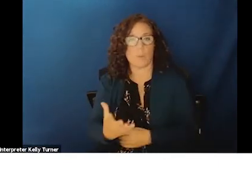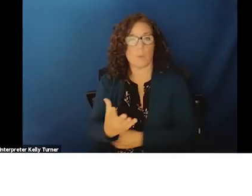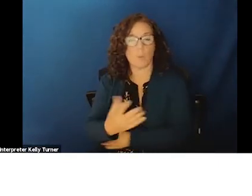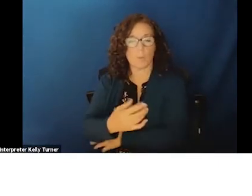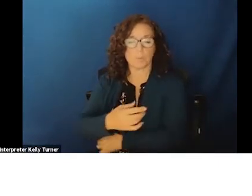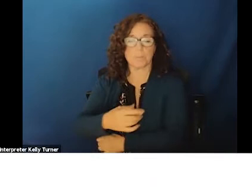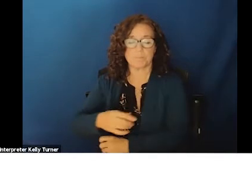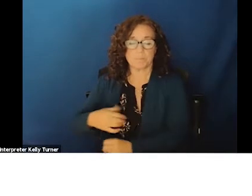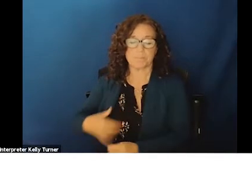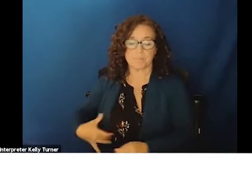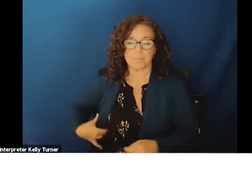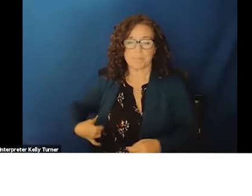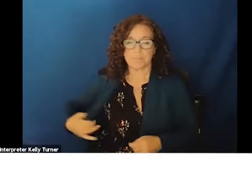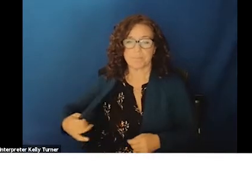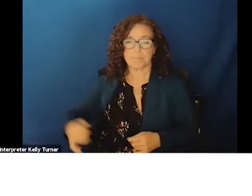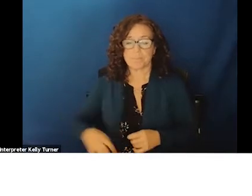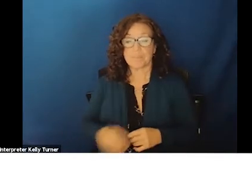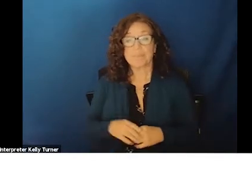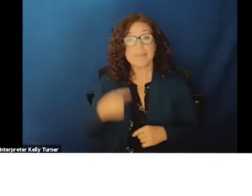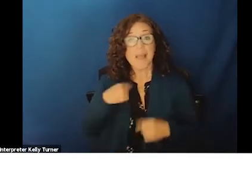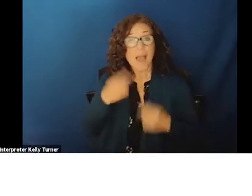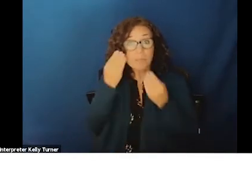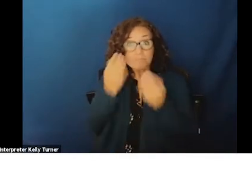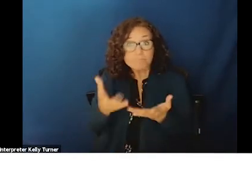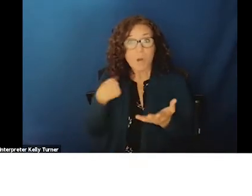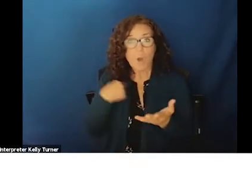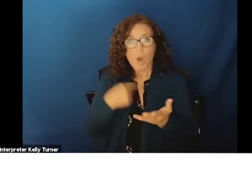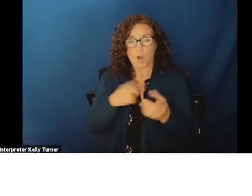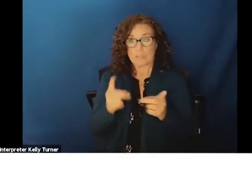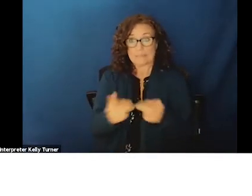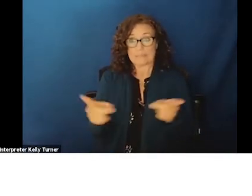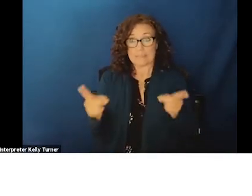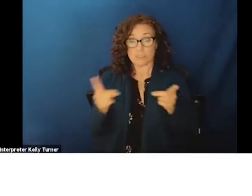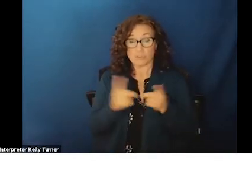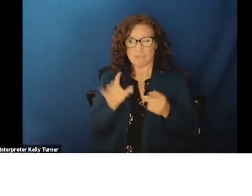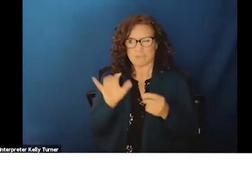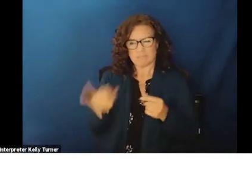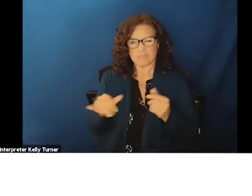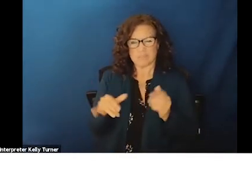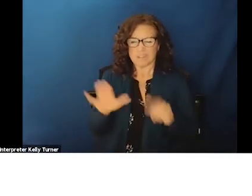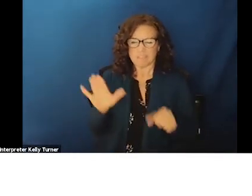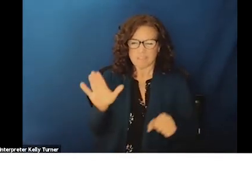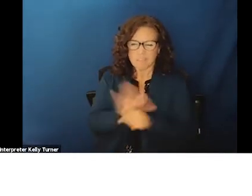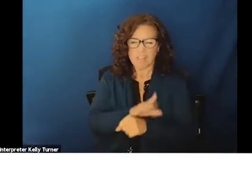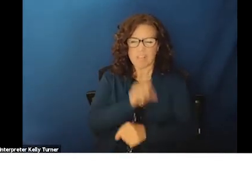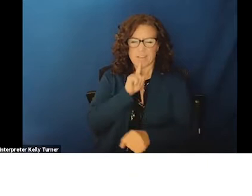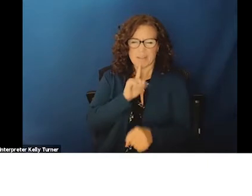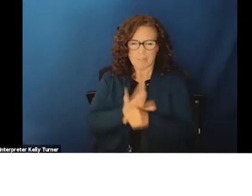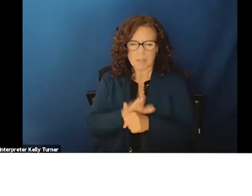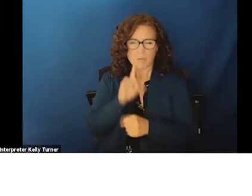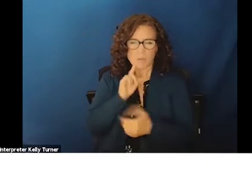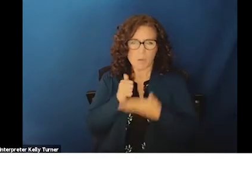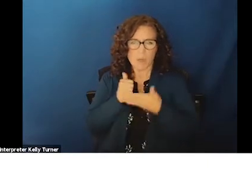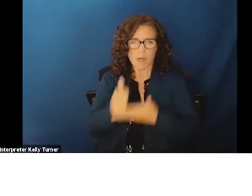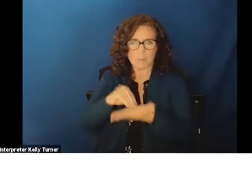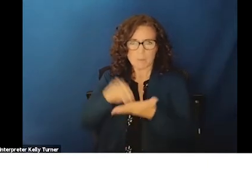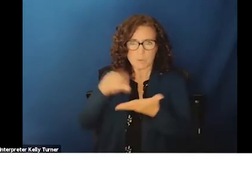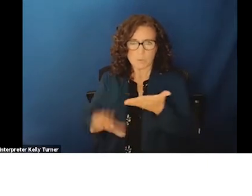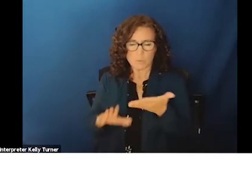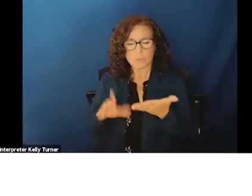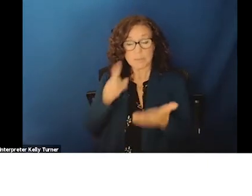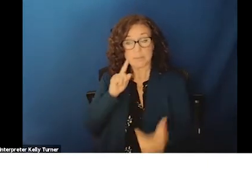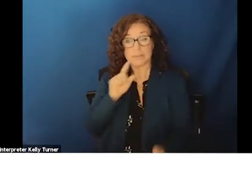shared earlier, our district is fully committed to assisting our students ages 16 to 18 with their